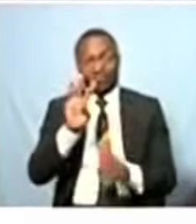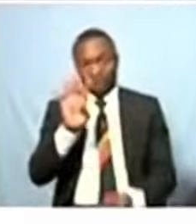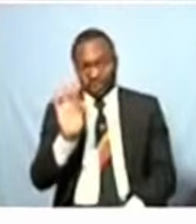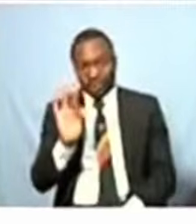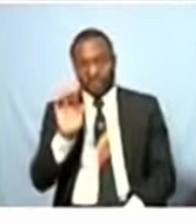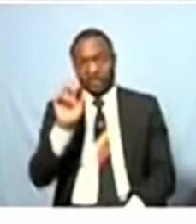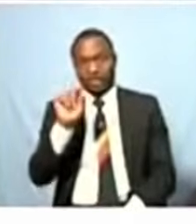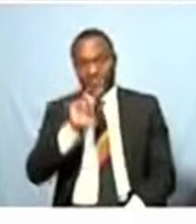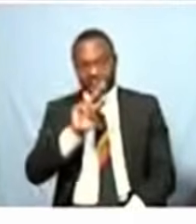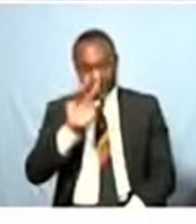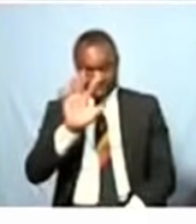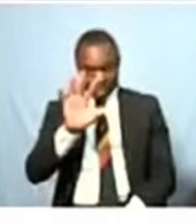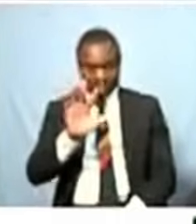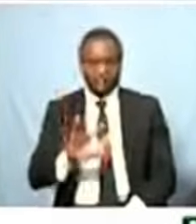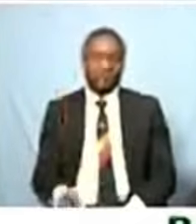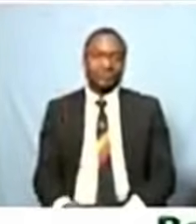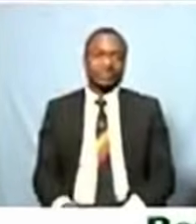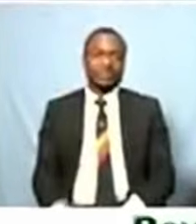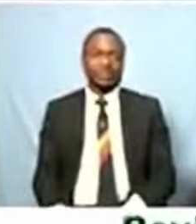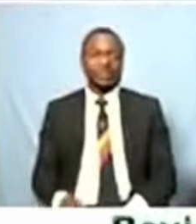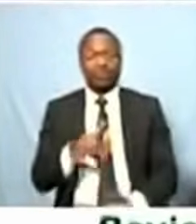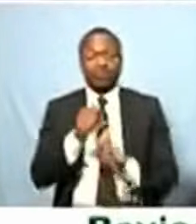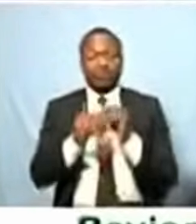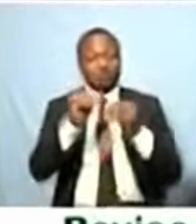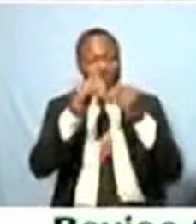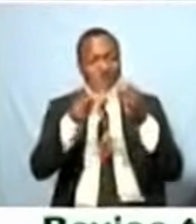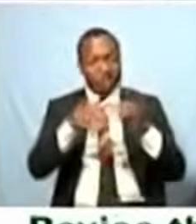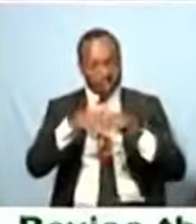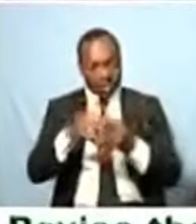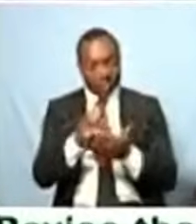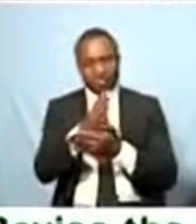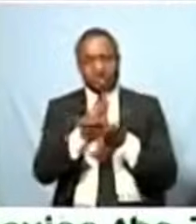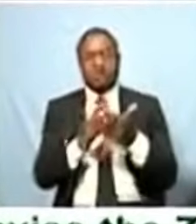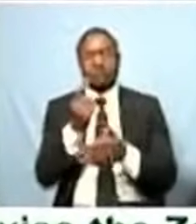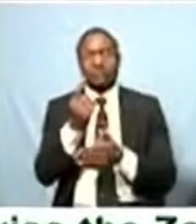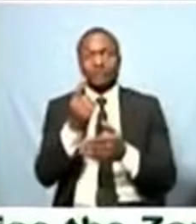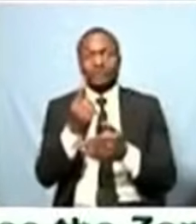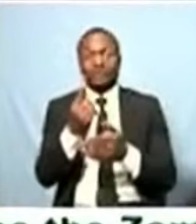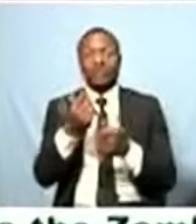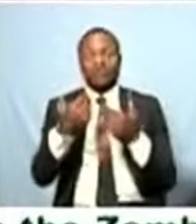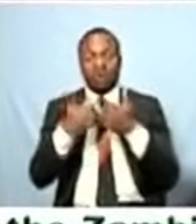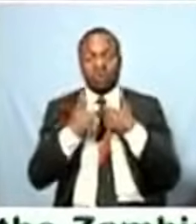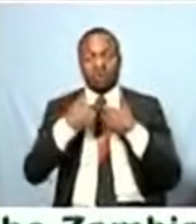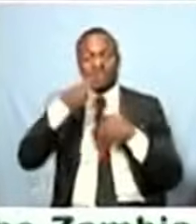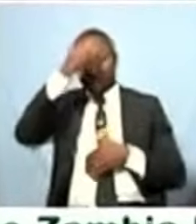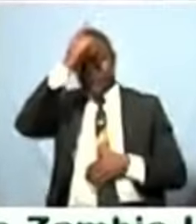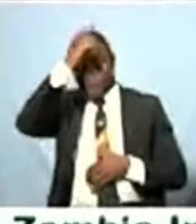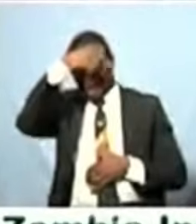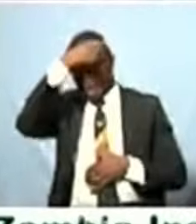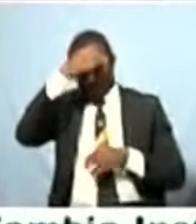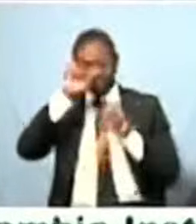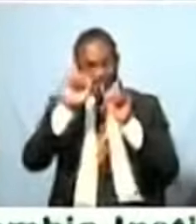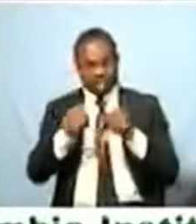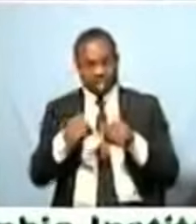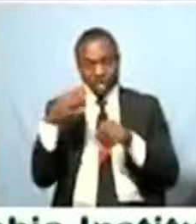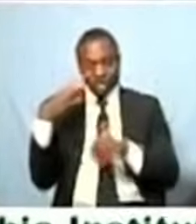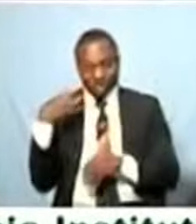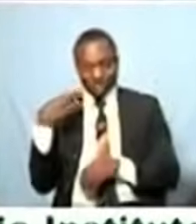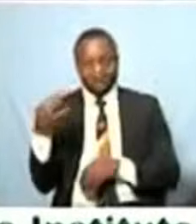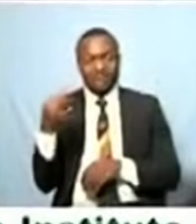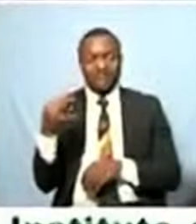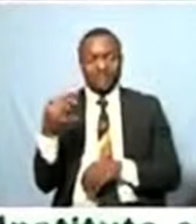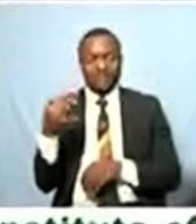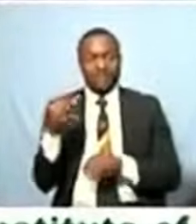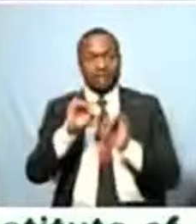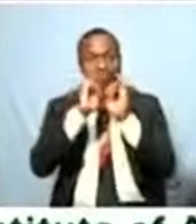of 2025, which provides for how someone who has acquired a degree can then apply to